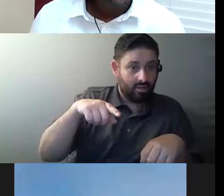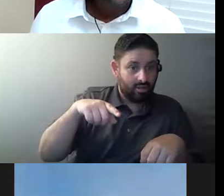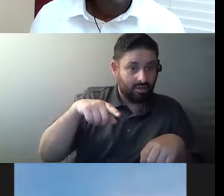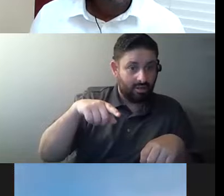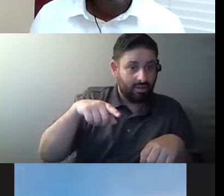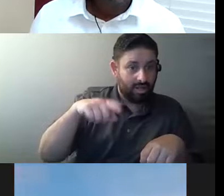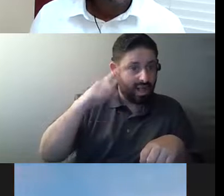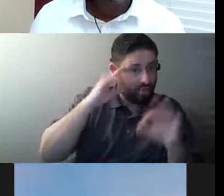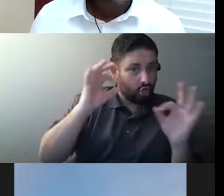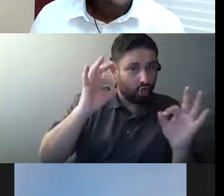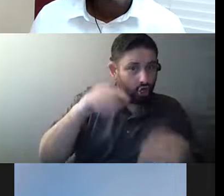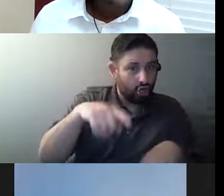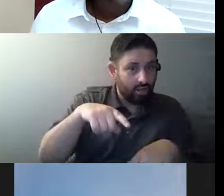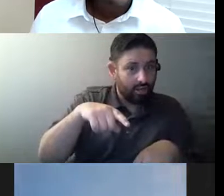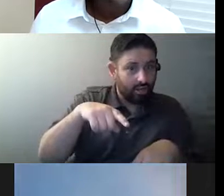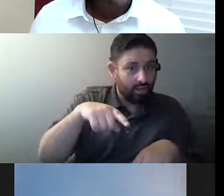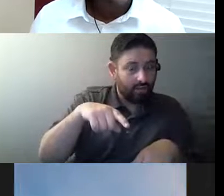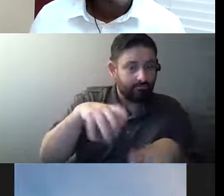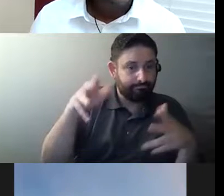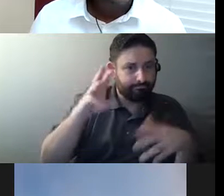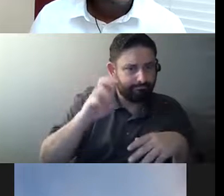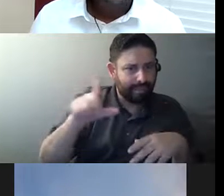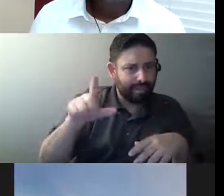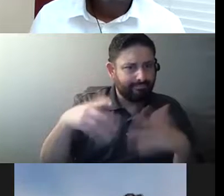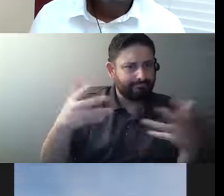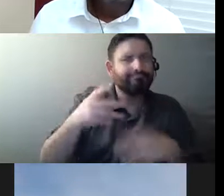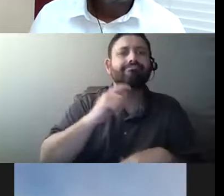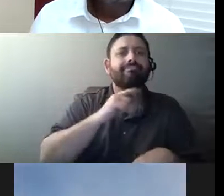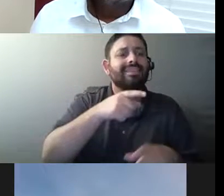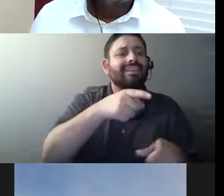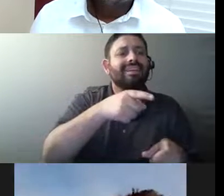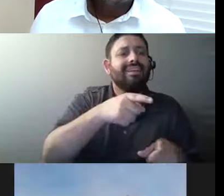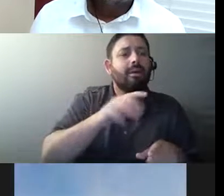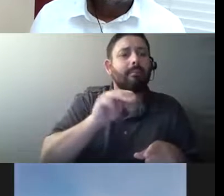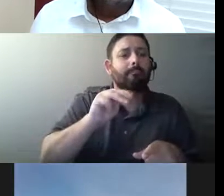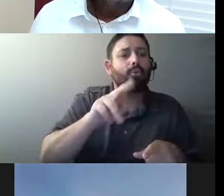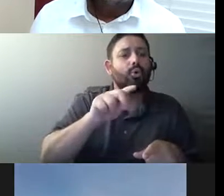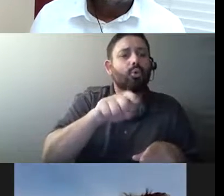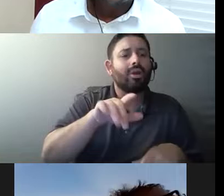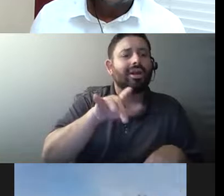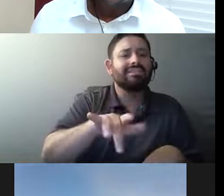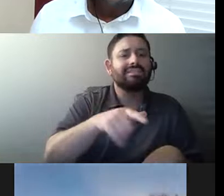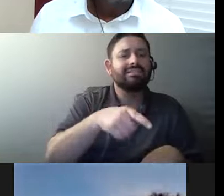Yes, I think you're good. I think you're, well, unmute yourself again.